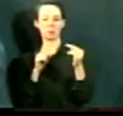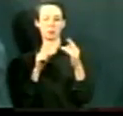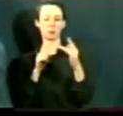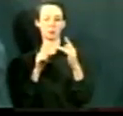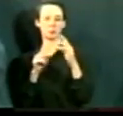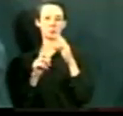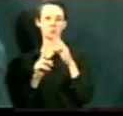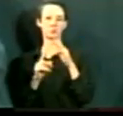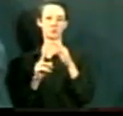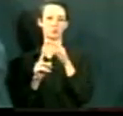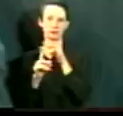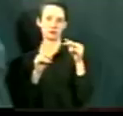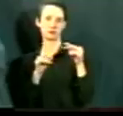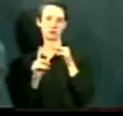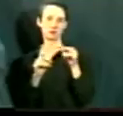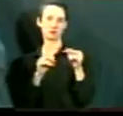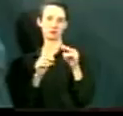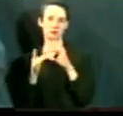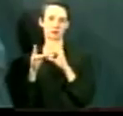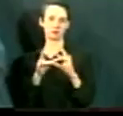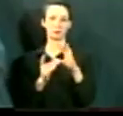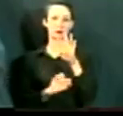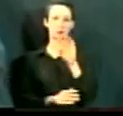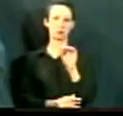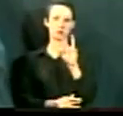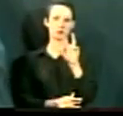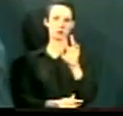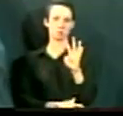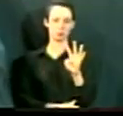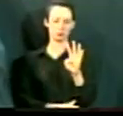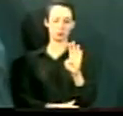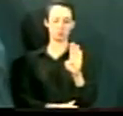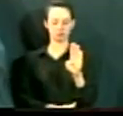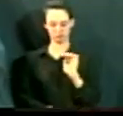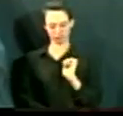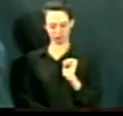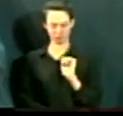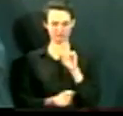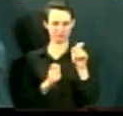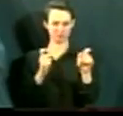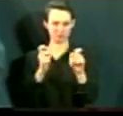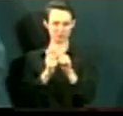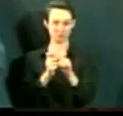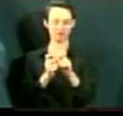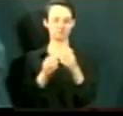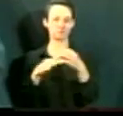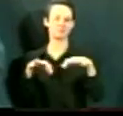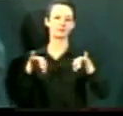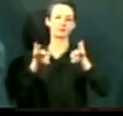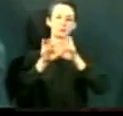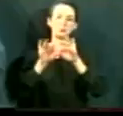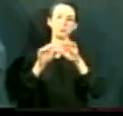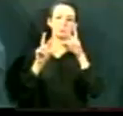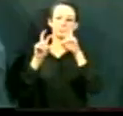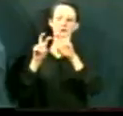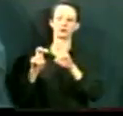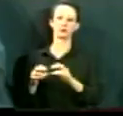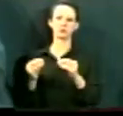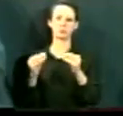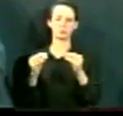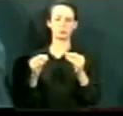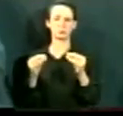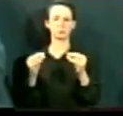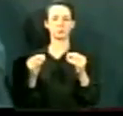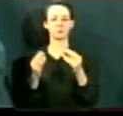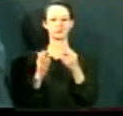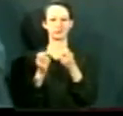point regarding the 403B. And in particular, I think it's important to examine more than one